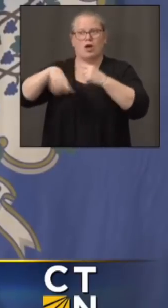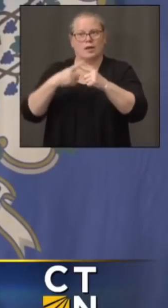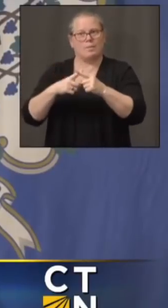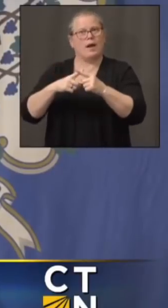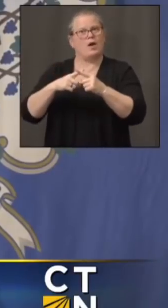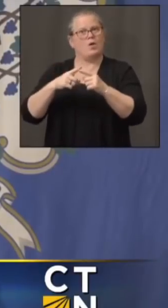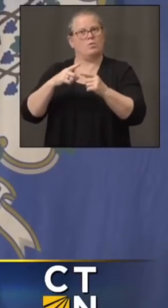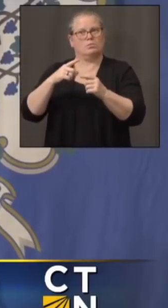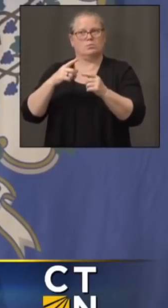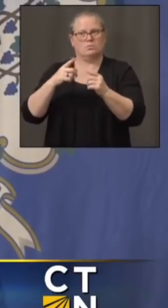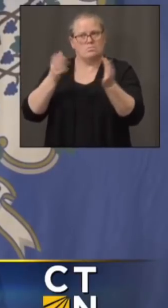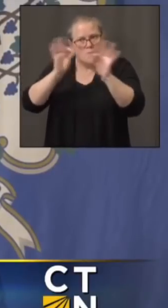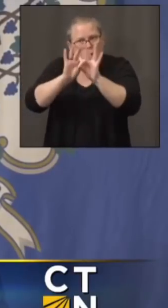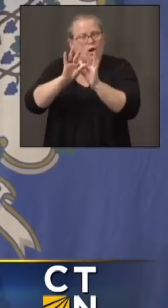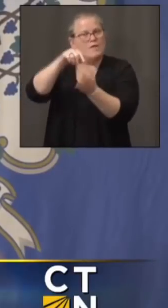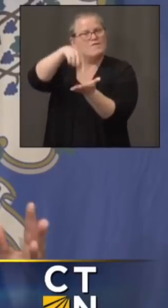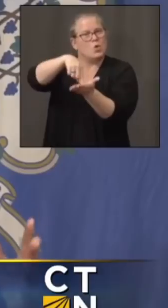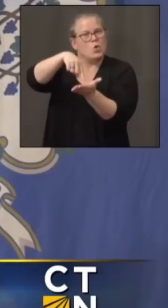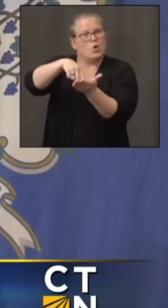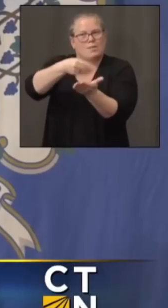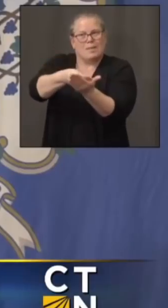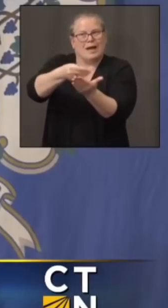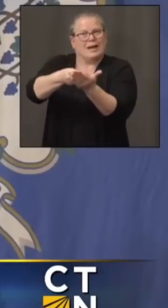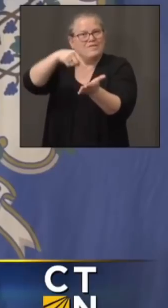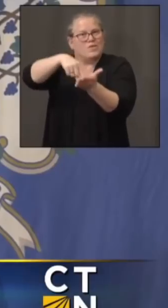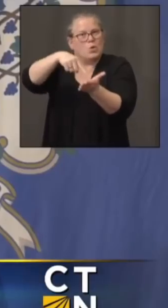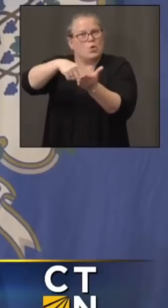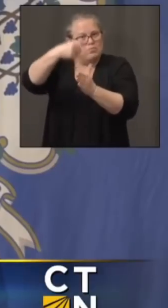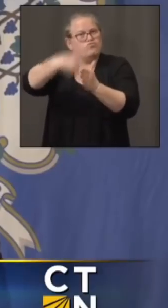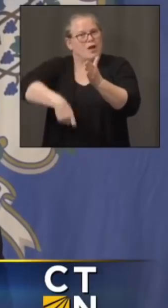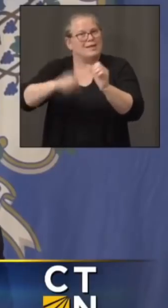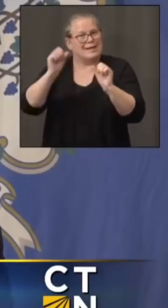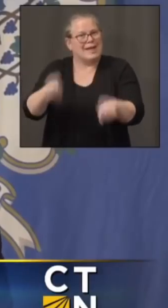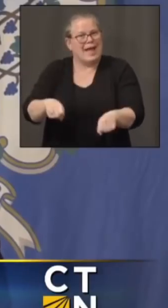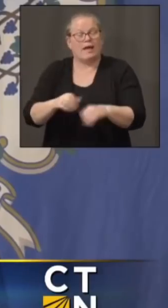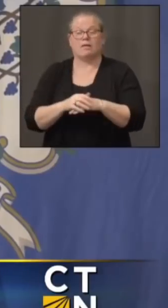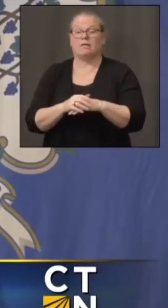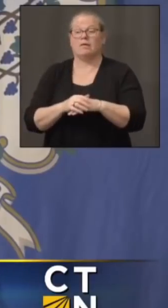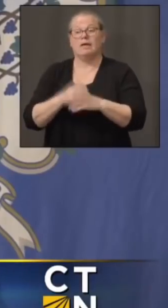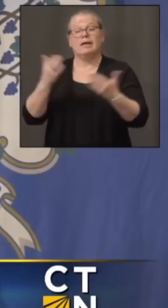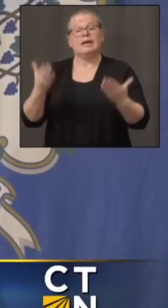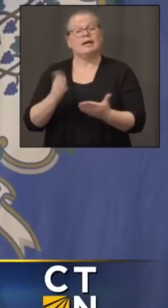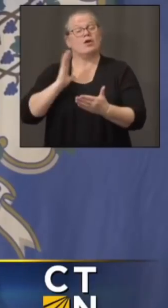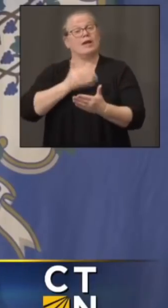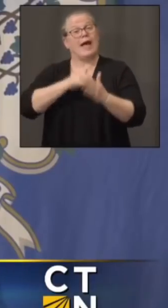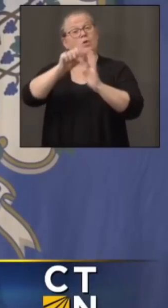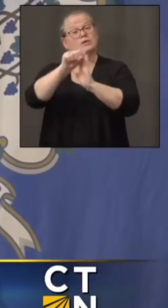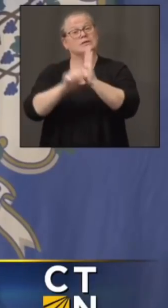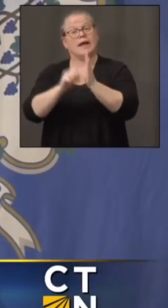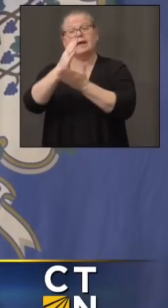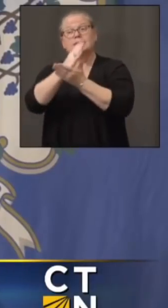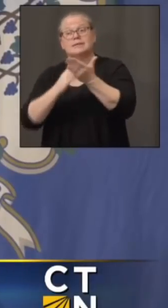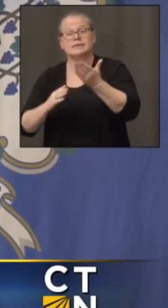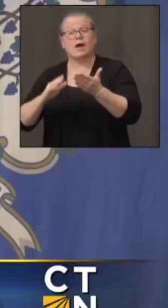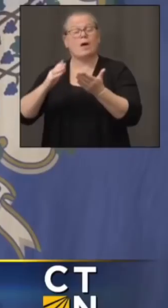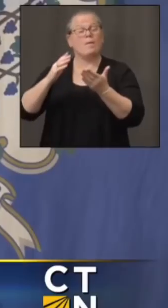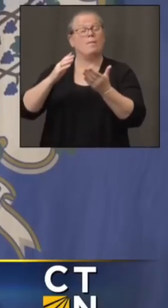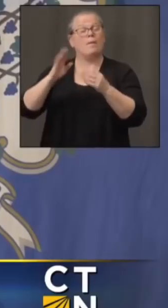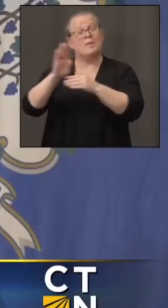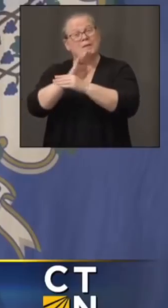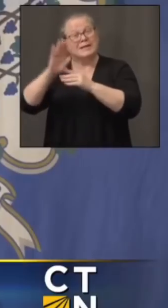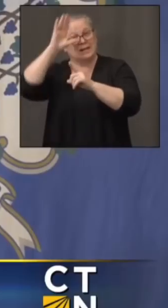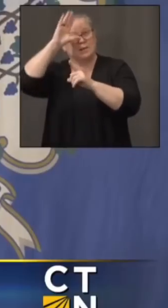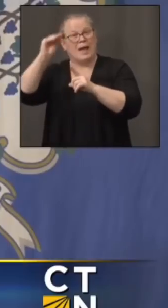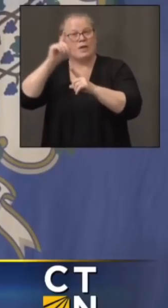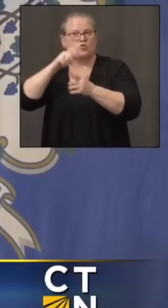the entrepreneurs, the insurance entrepreneurs here in our state, they're rolling out a couple of programs of their own we're going to hear a little more